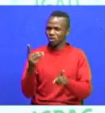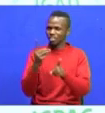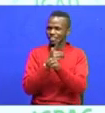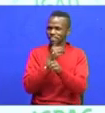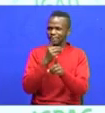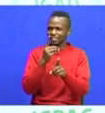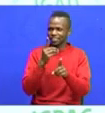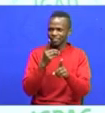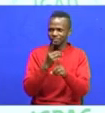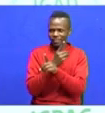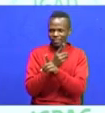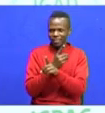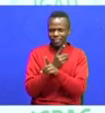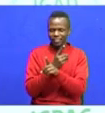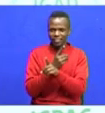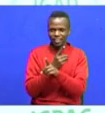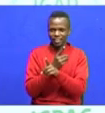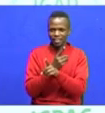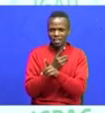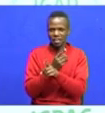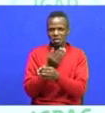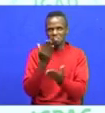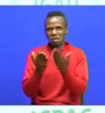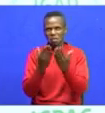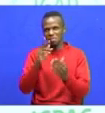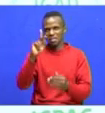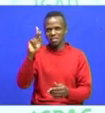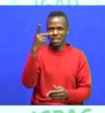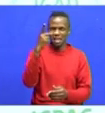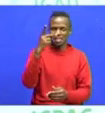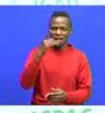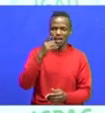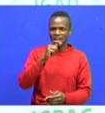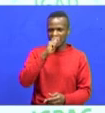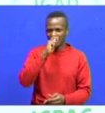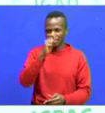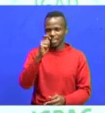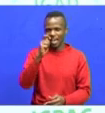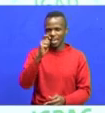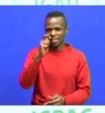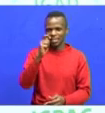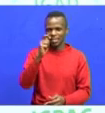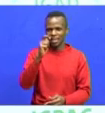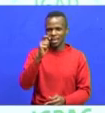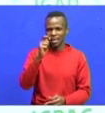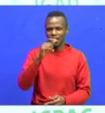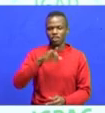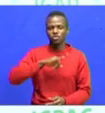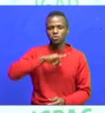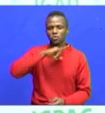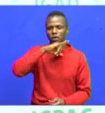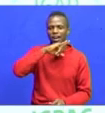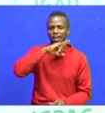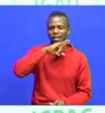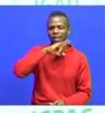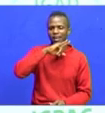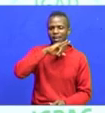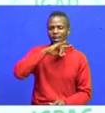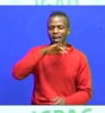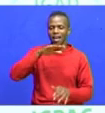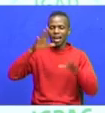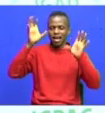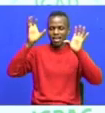equatorial sector, Somalia, Kenya, Tanzania, Eastern Ethiopia, Uganda, is that the rains